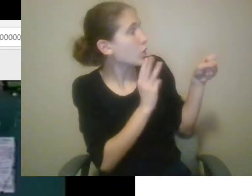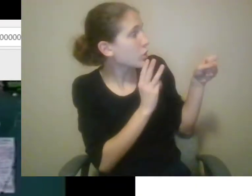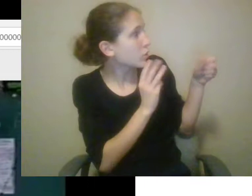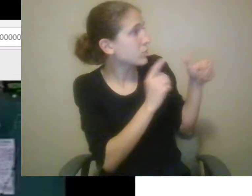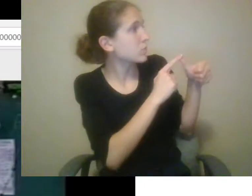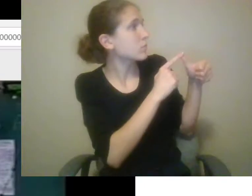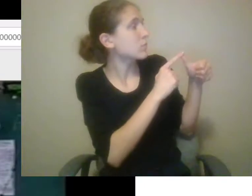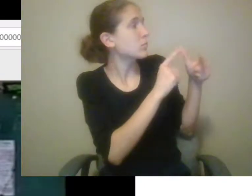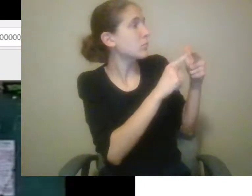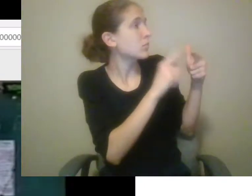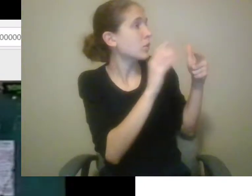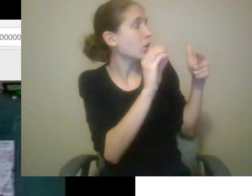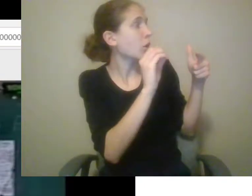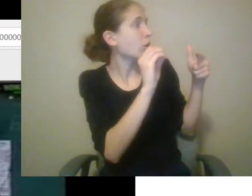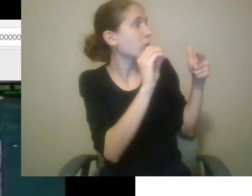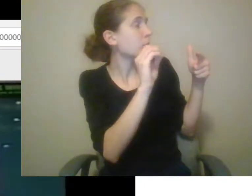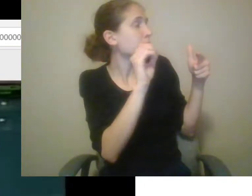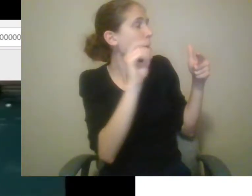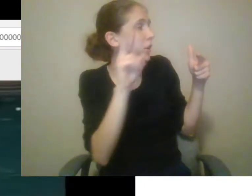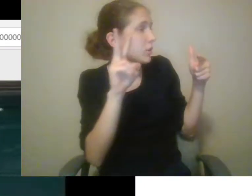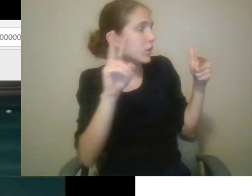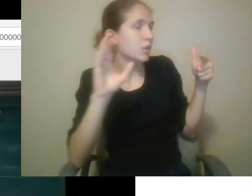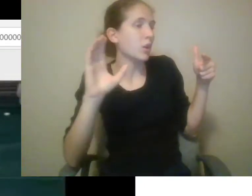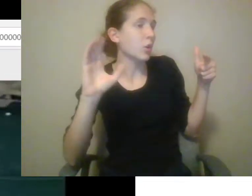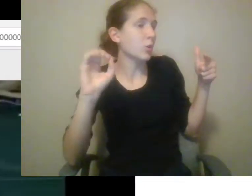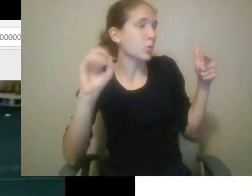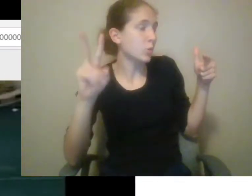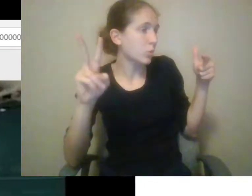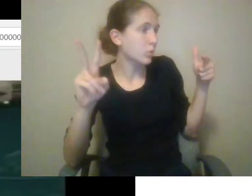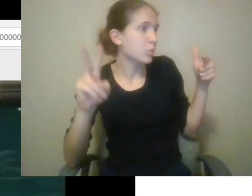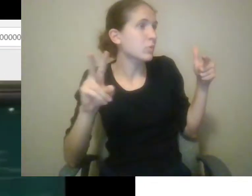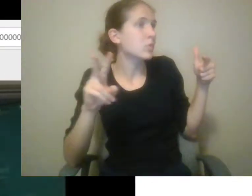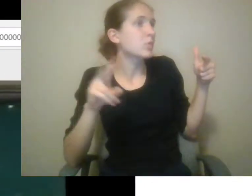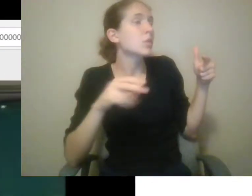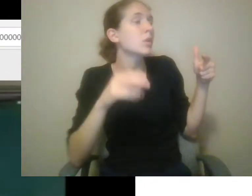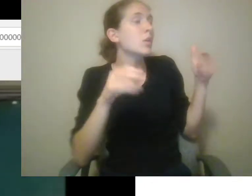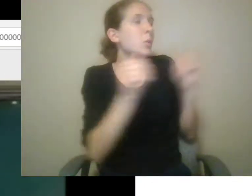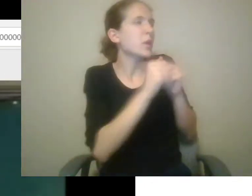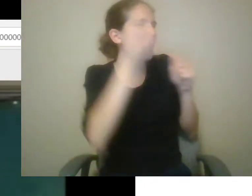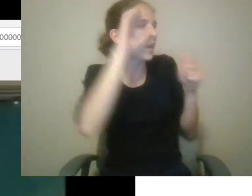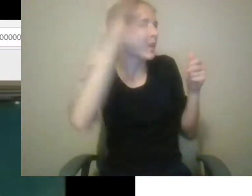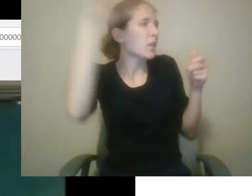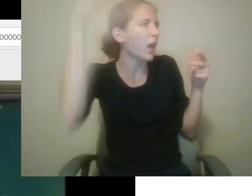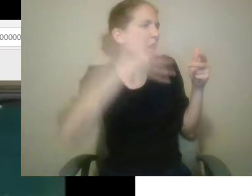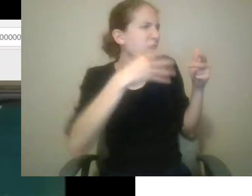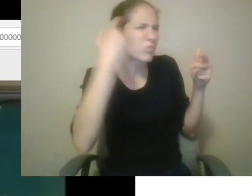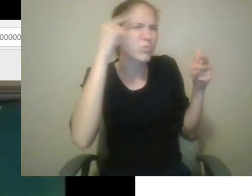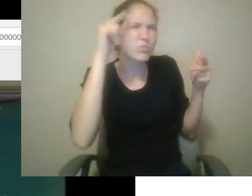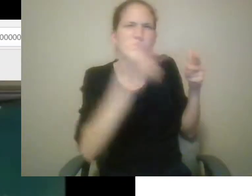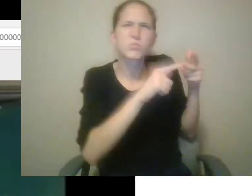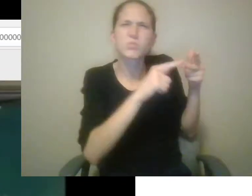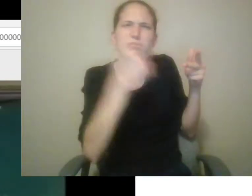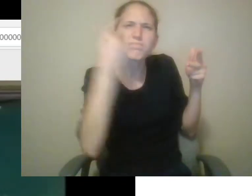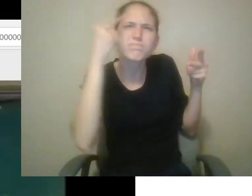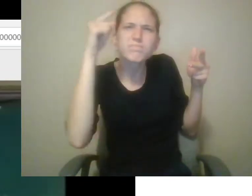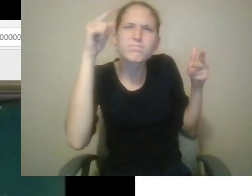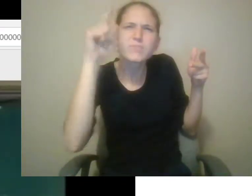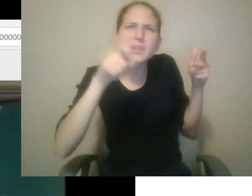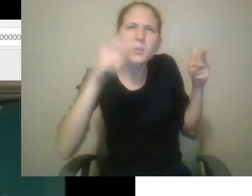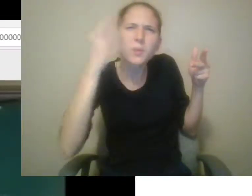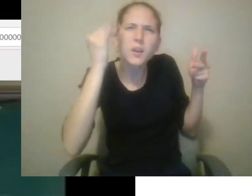dioxide and using sunlight. What's sunlight going to provide for this